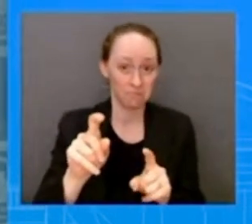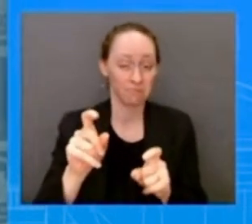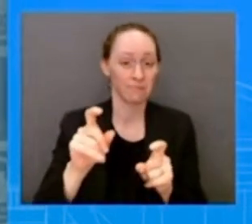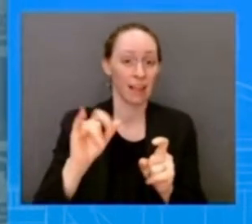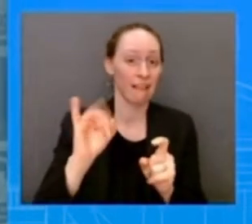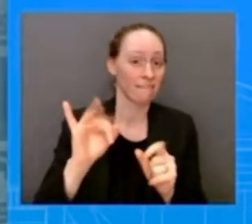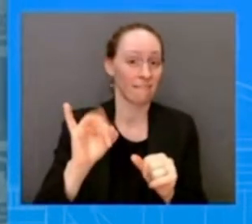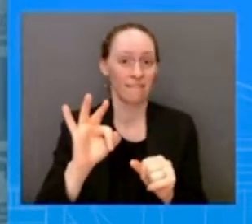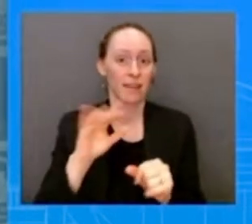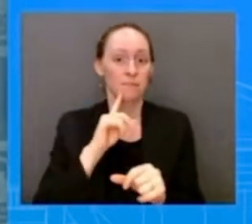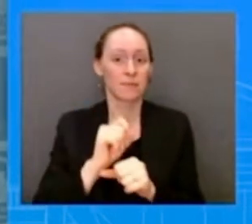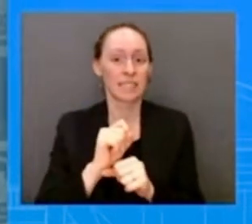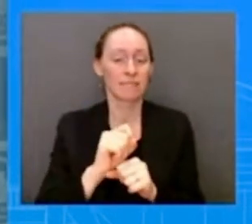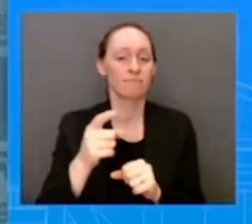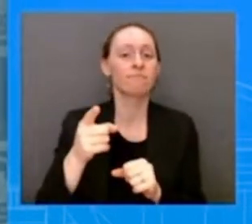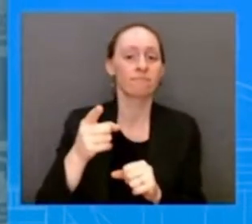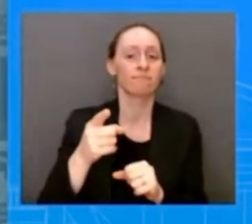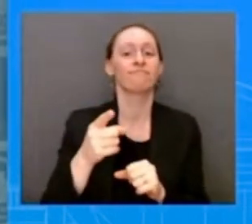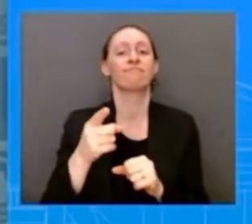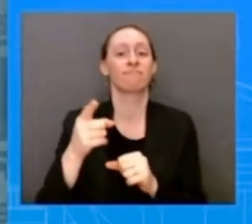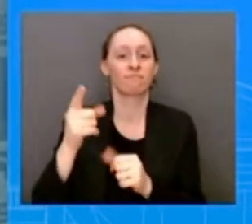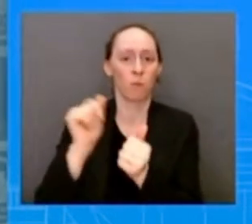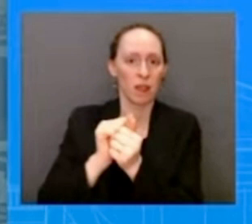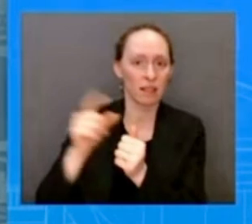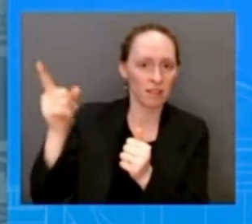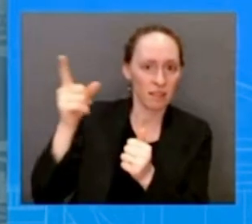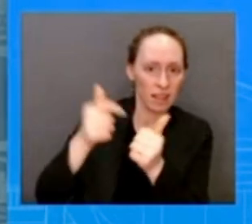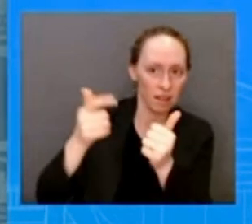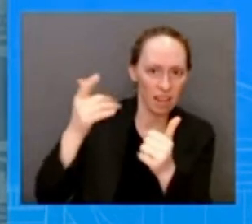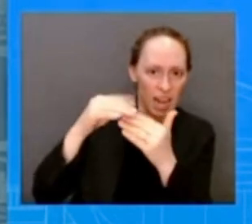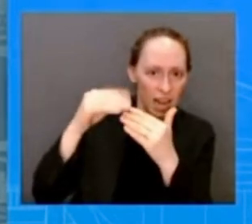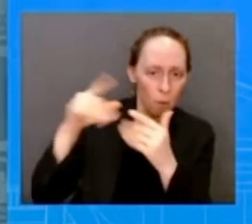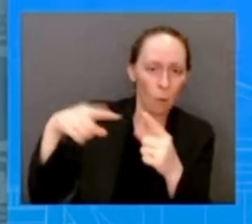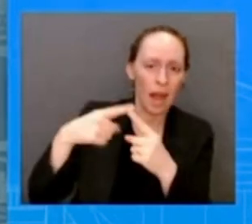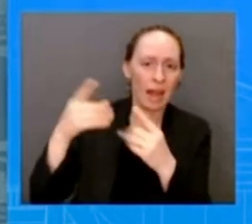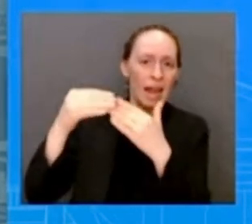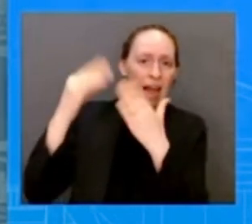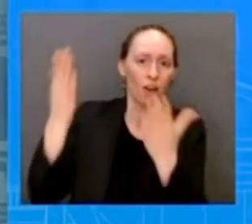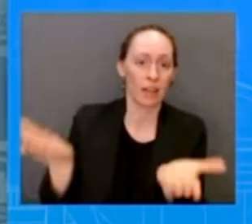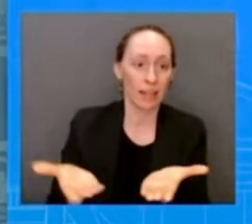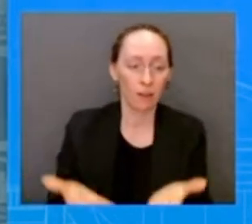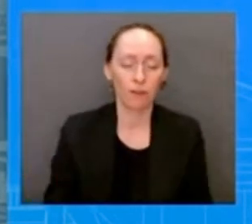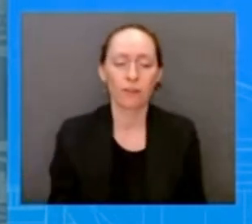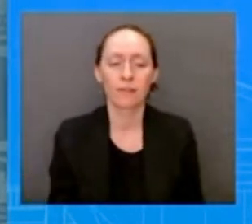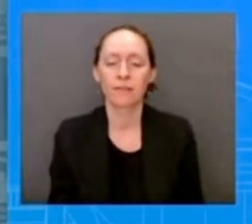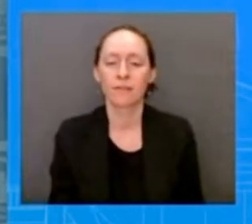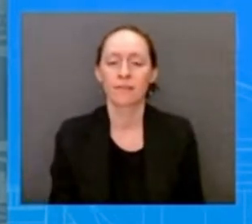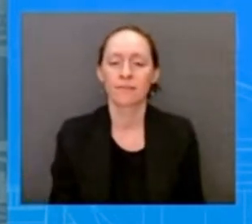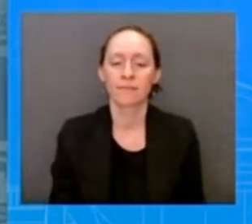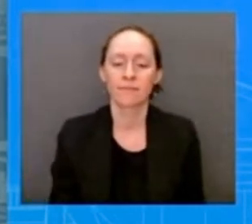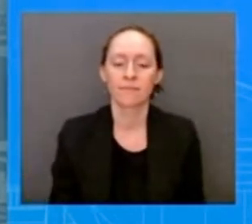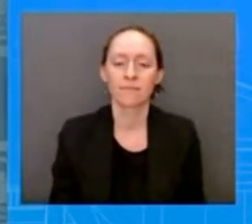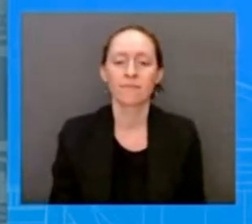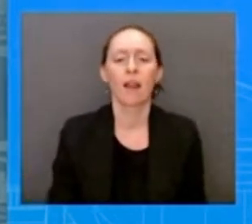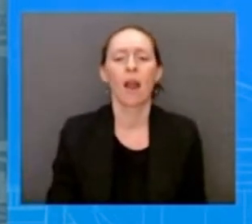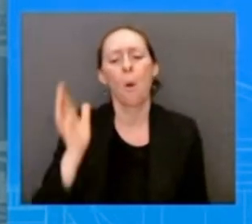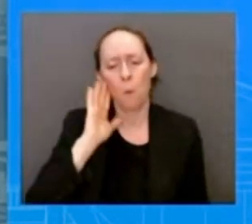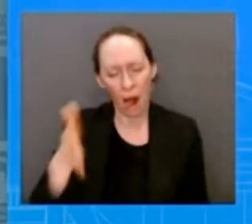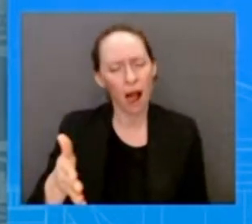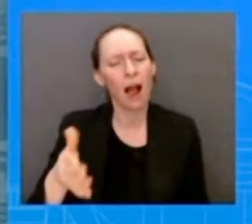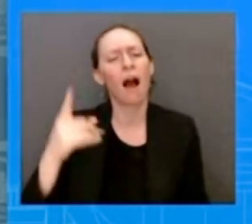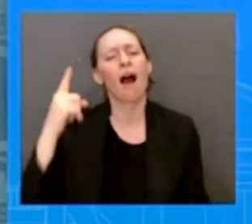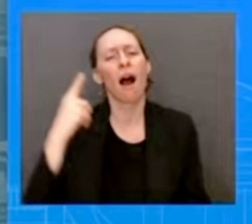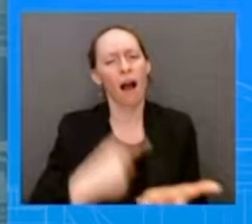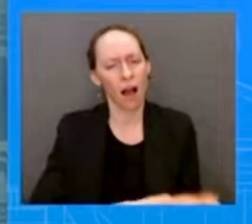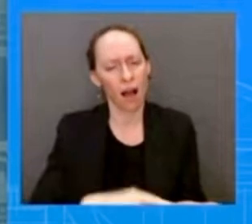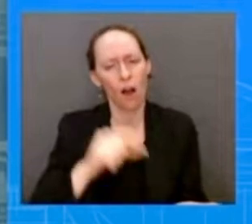that the issue of third-party support to Russia could come up. They have reached out, as you know, to Iran. They've reached out